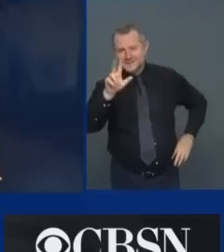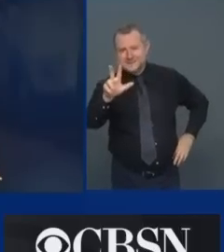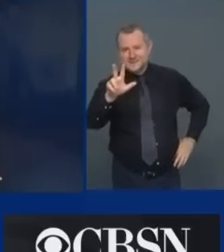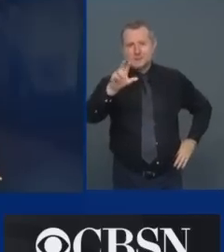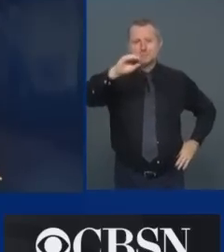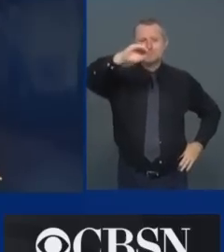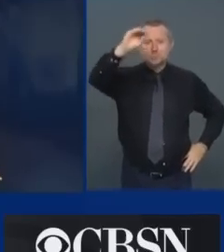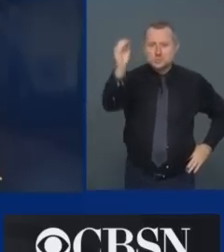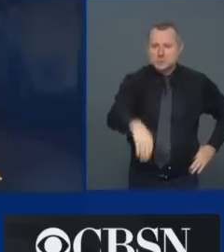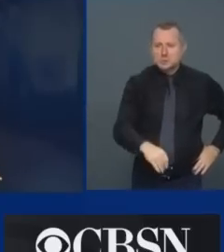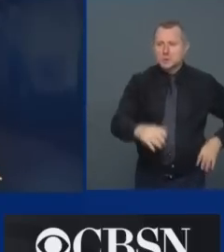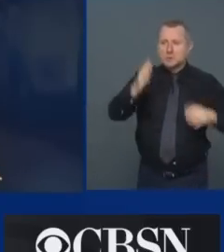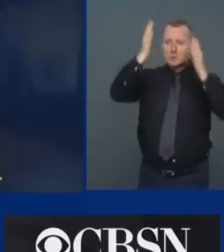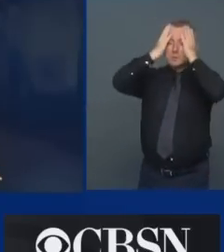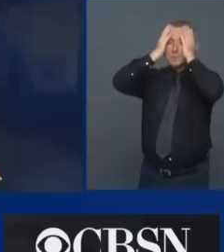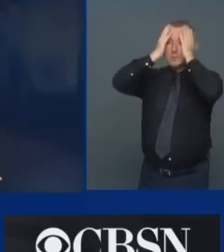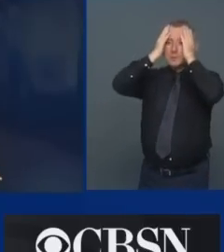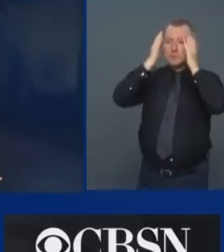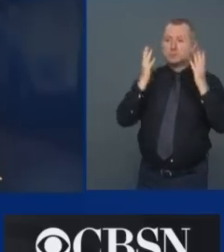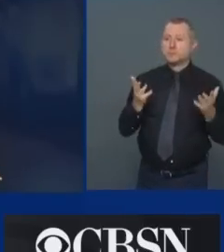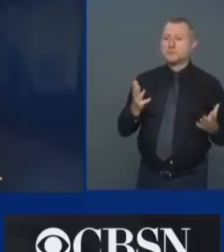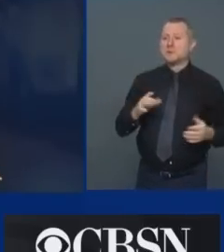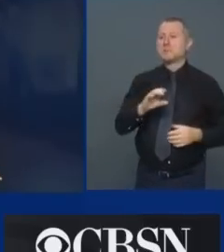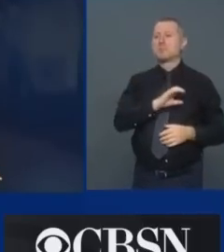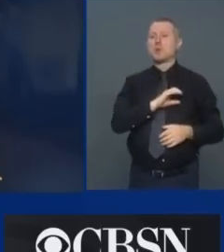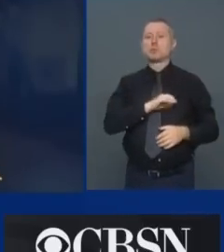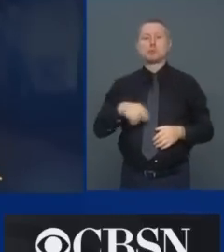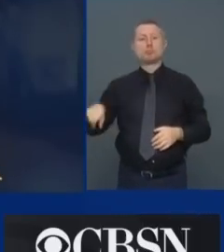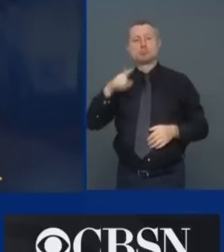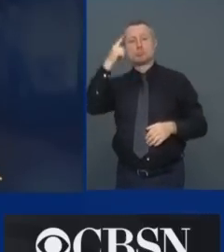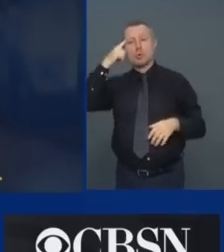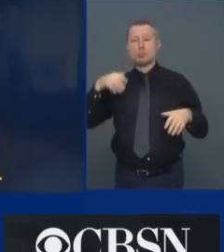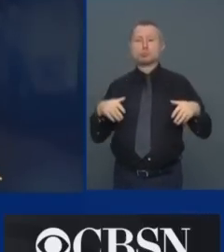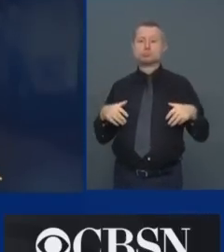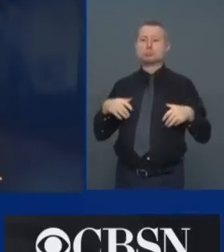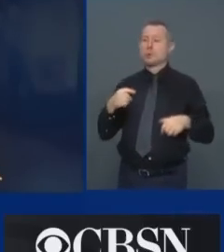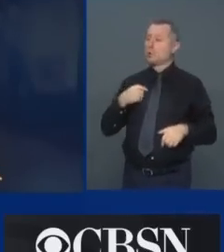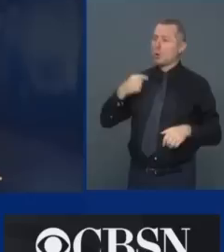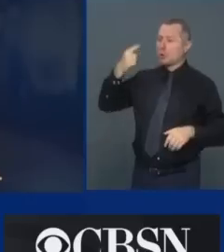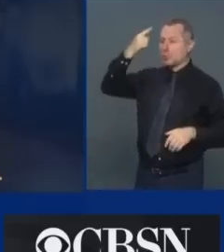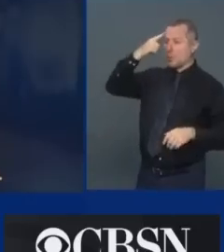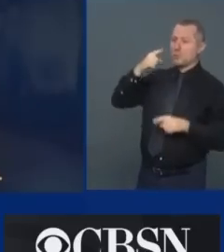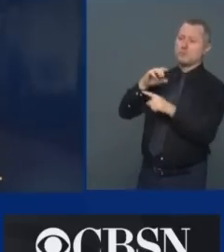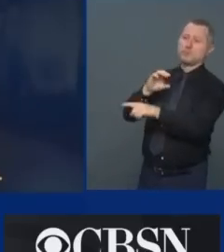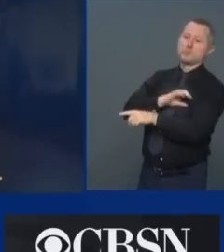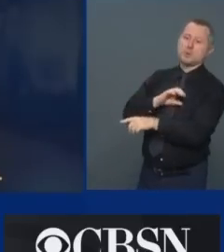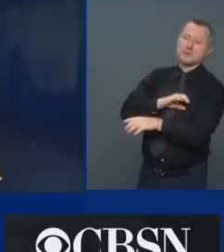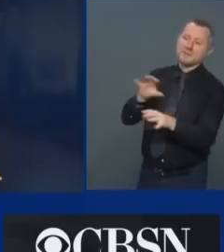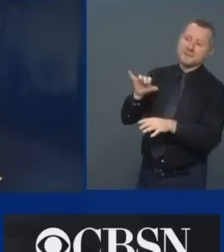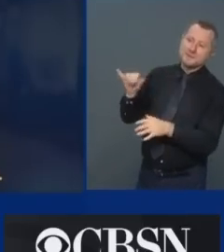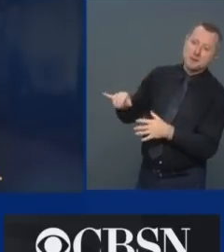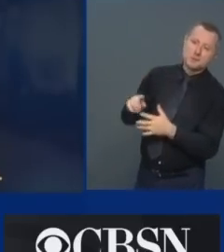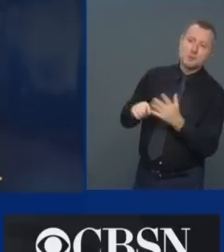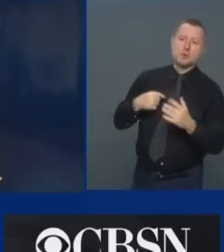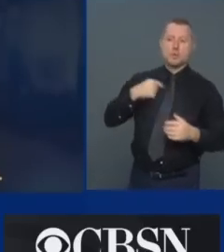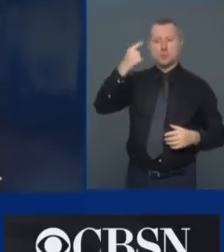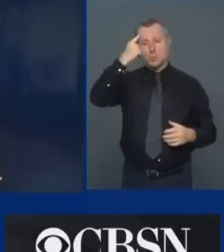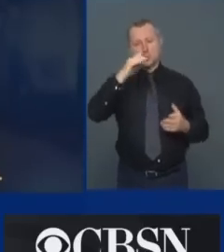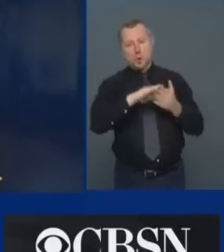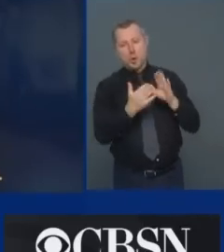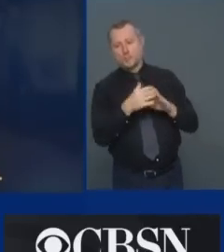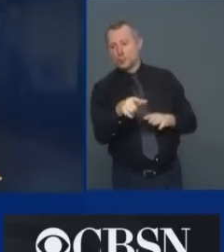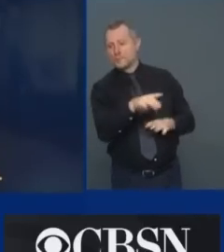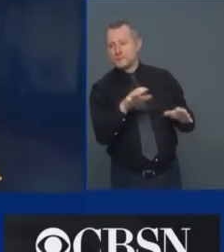Well, we think it's because the police are doing this. We think it's because the police are doing that. We think it's because the community is doing